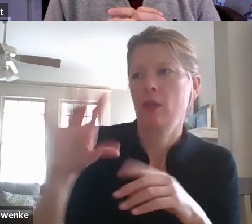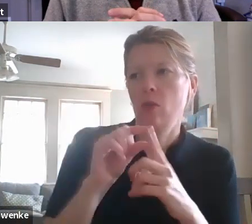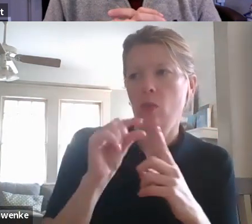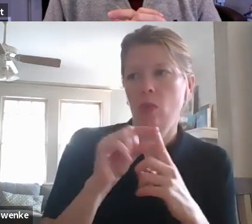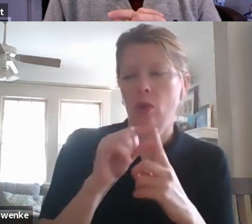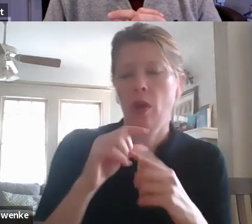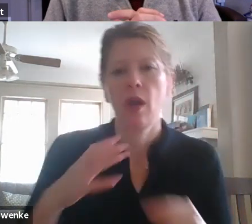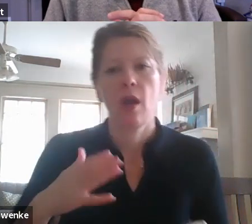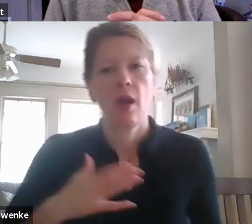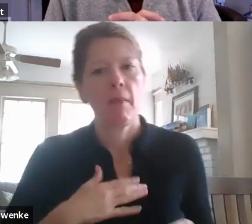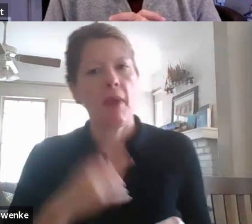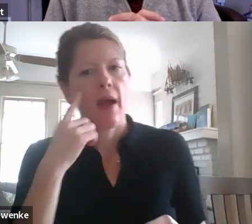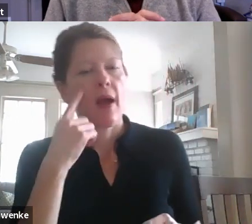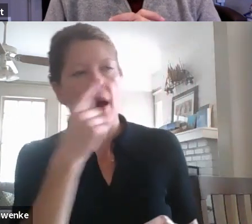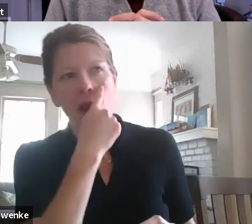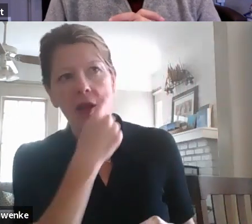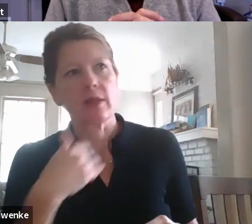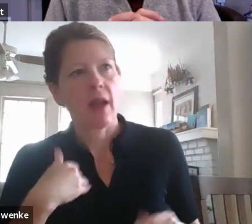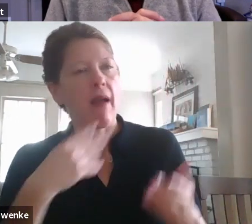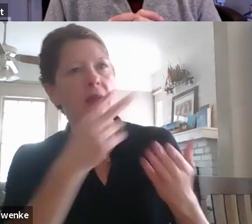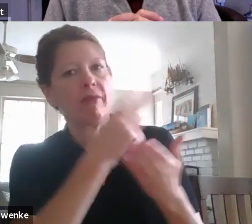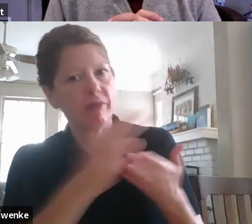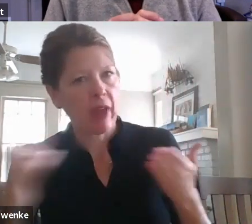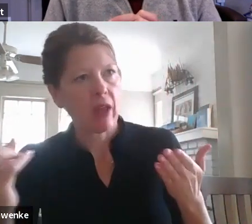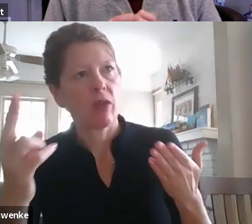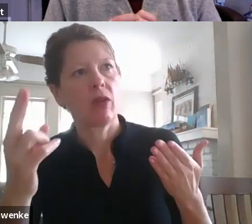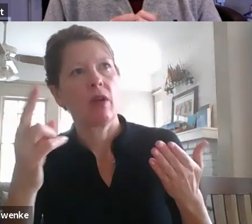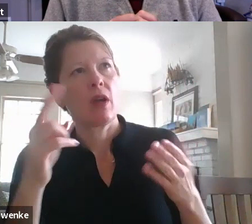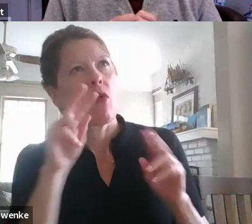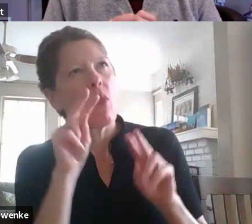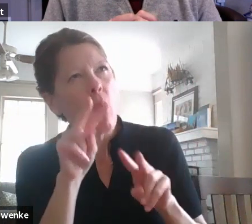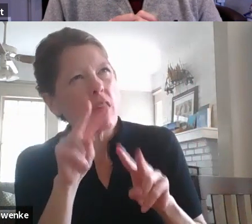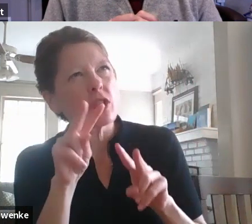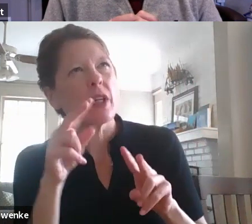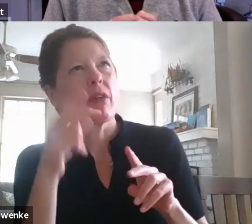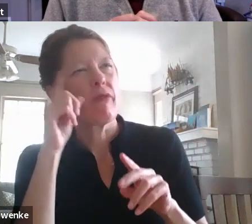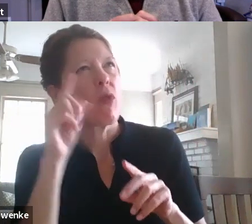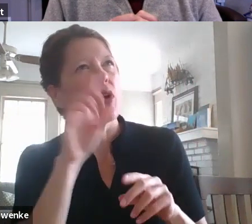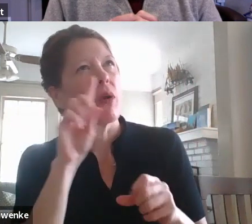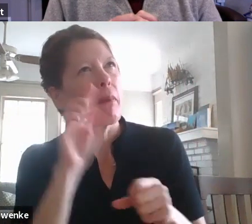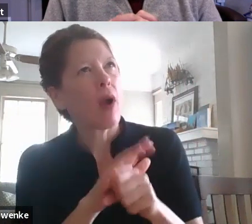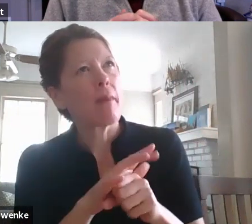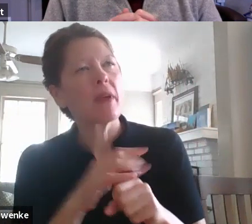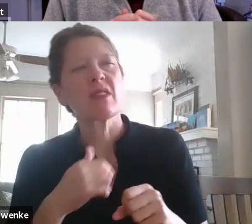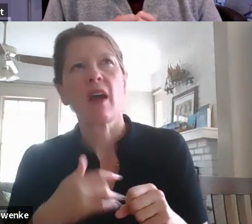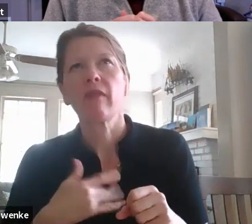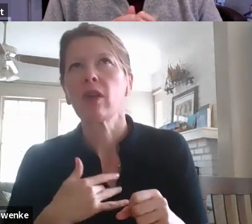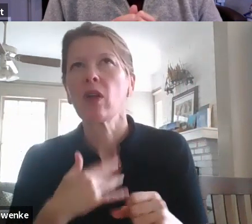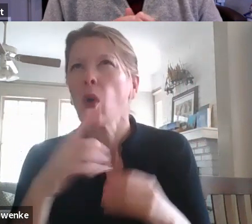My eyes have failed from watching for your promise. And I say, when will you comfort me?